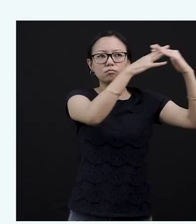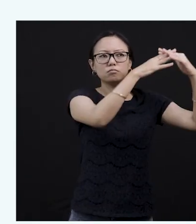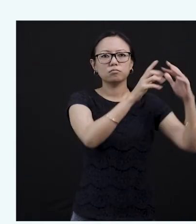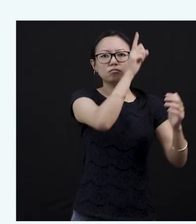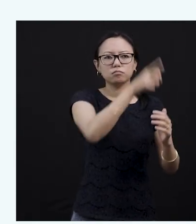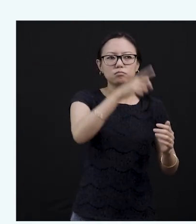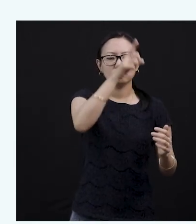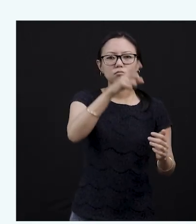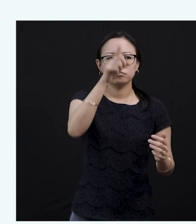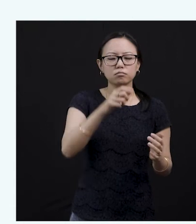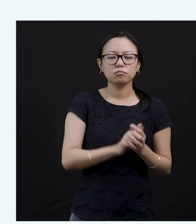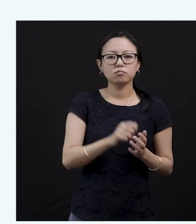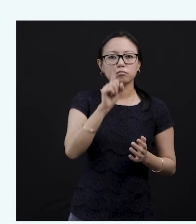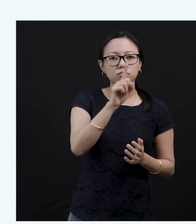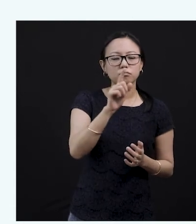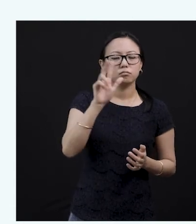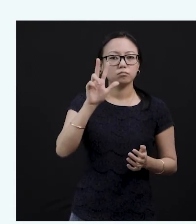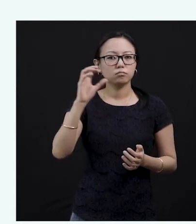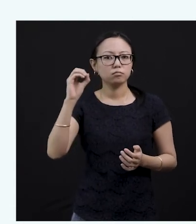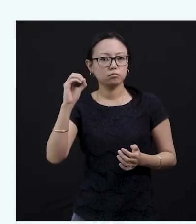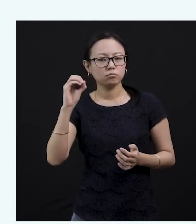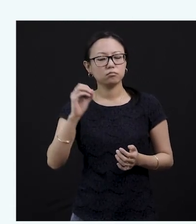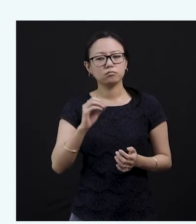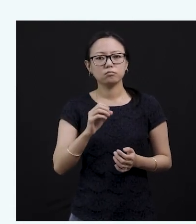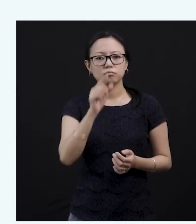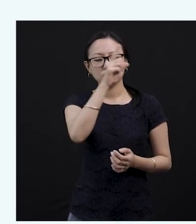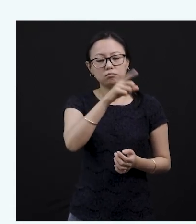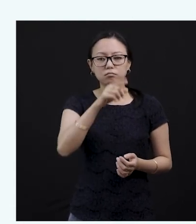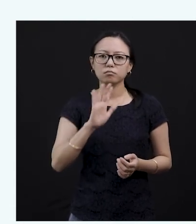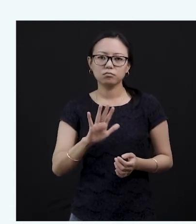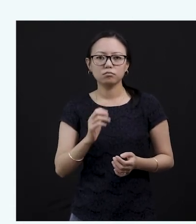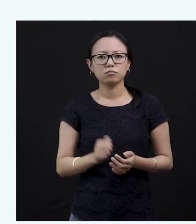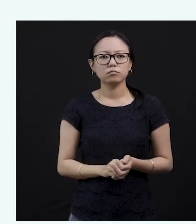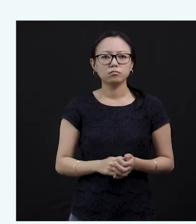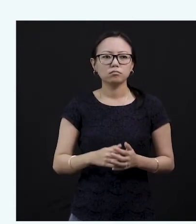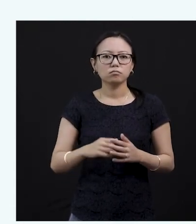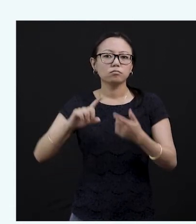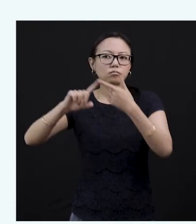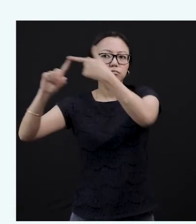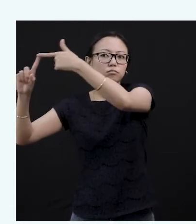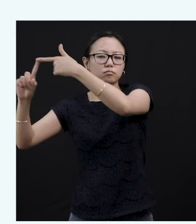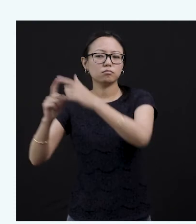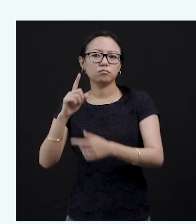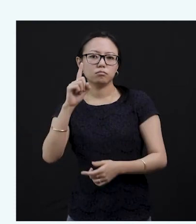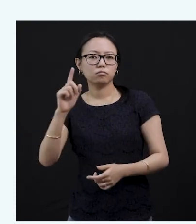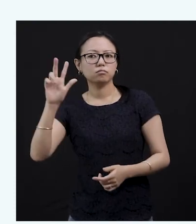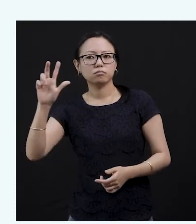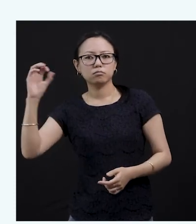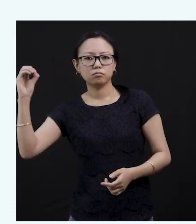lines, and towards the east, we have 180 lines again. So when you add that, you